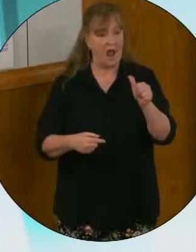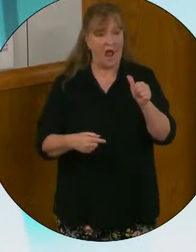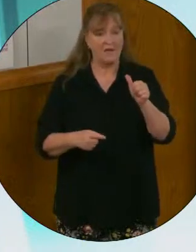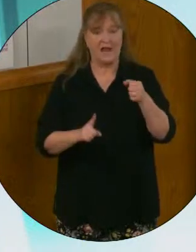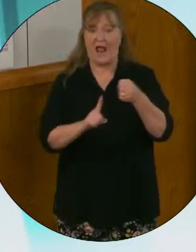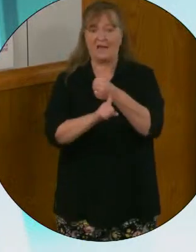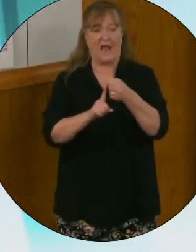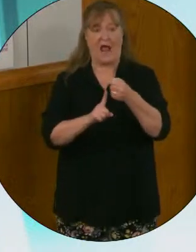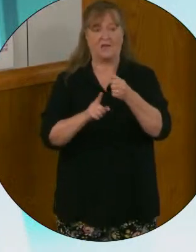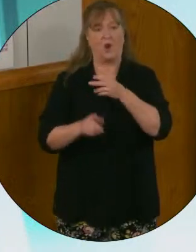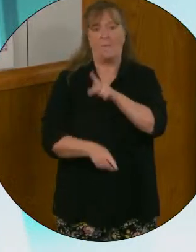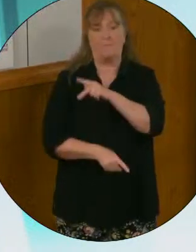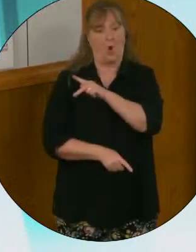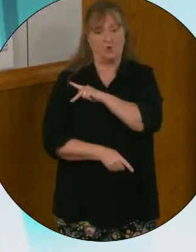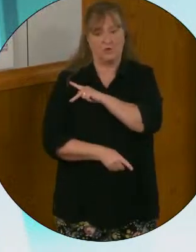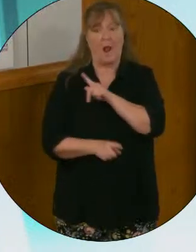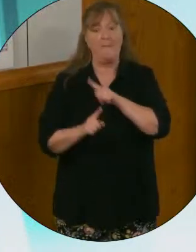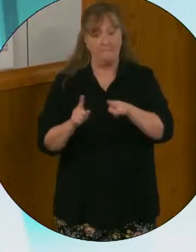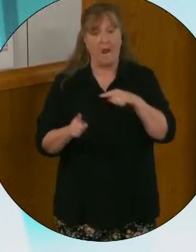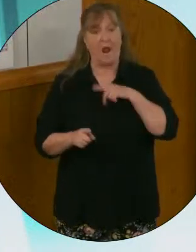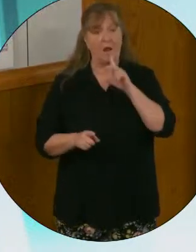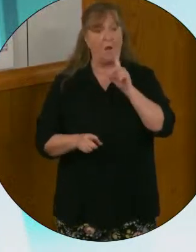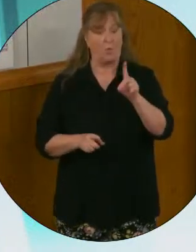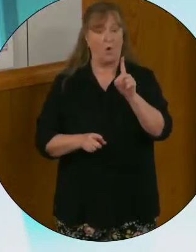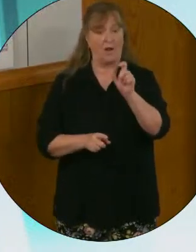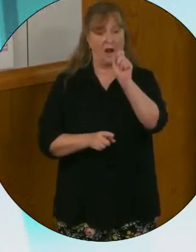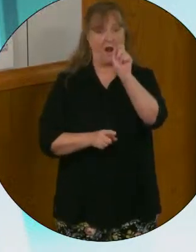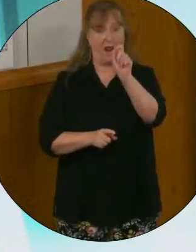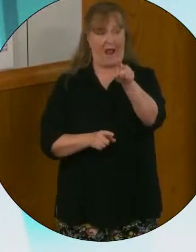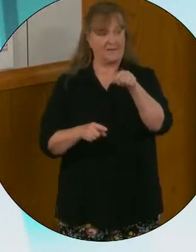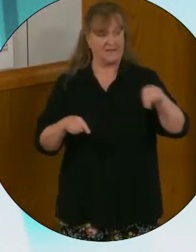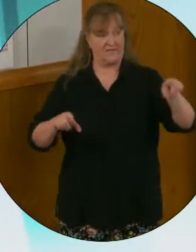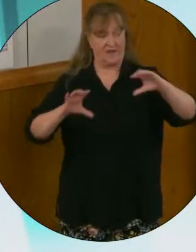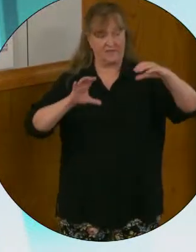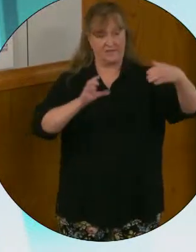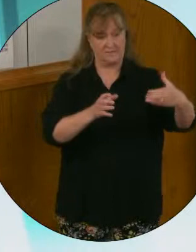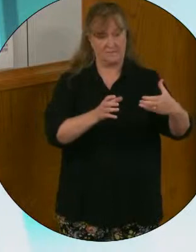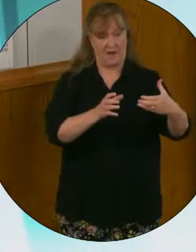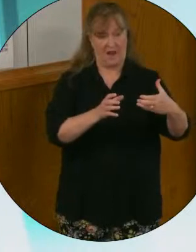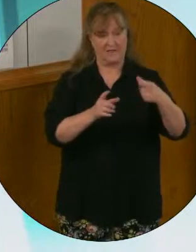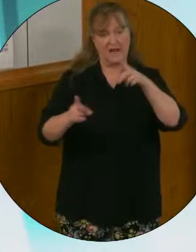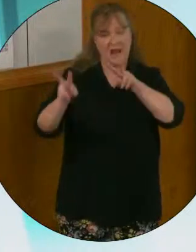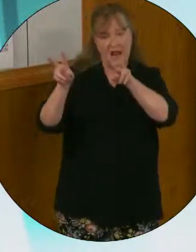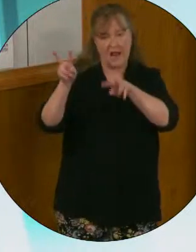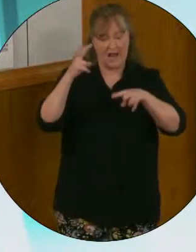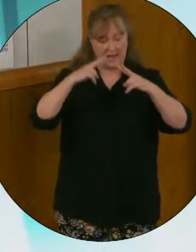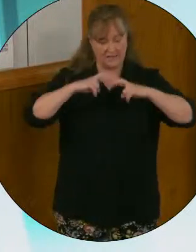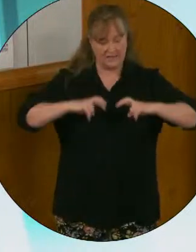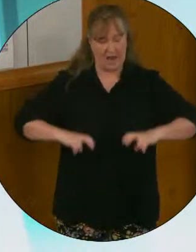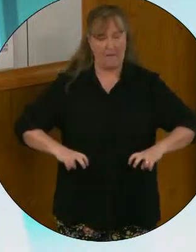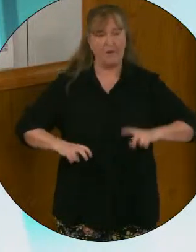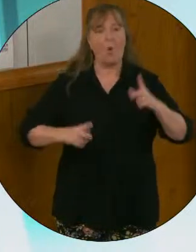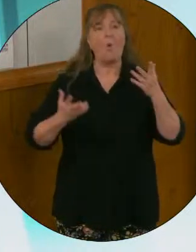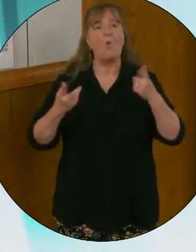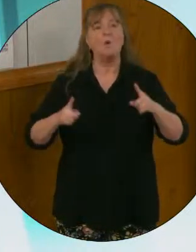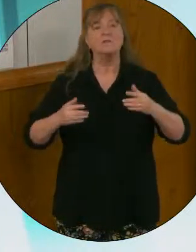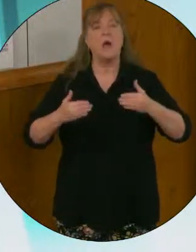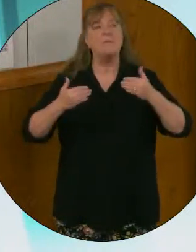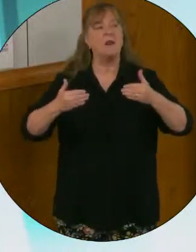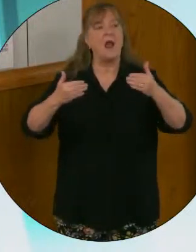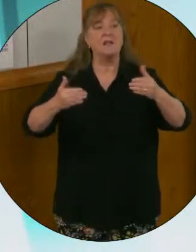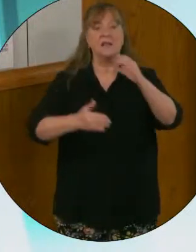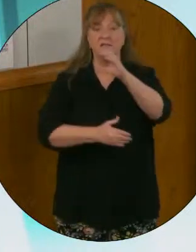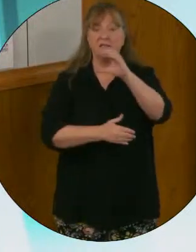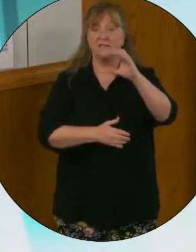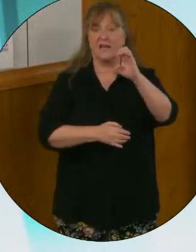attacked personally. But I would ask this body to really examine where it's going forward. CCEA